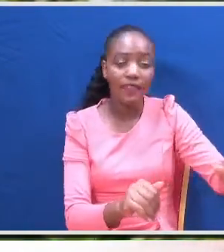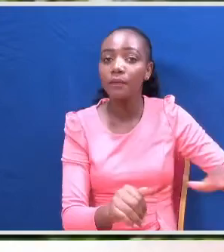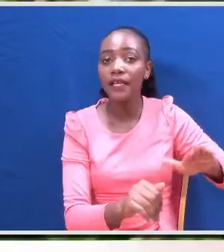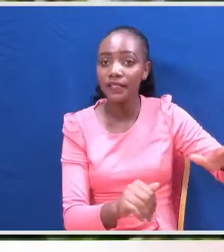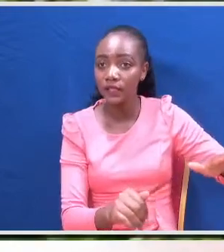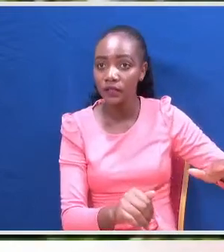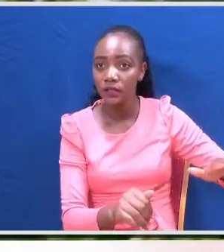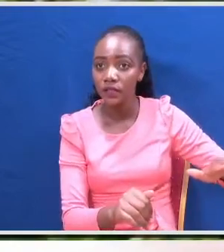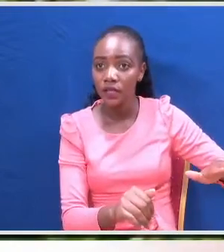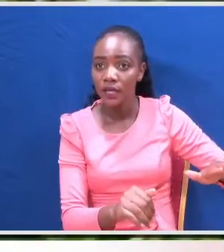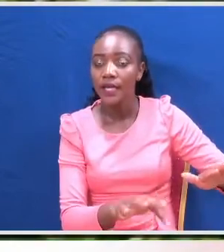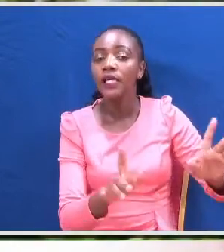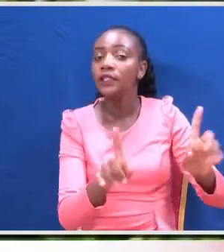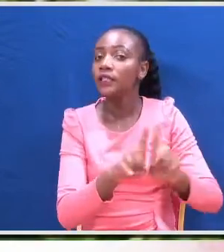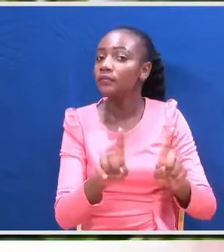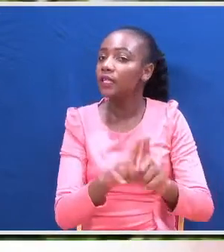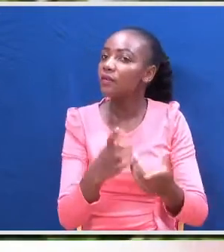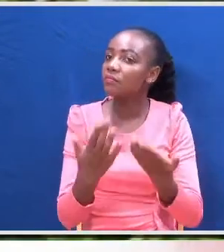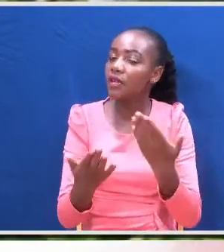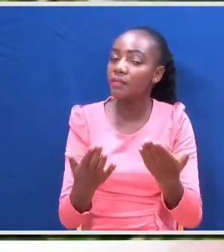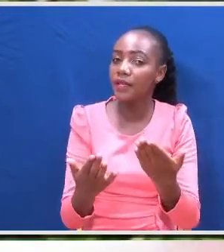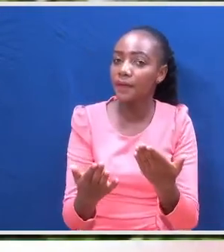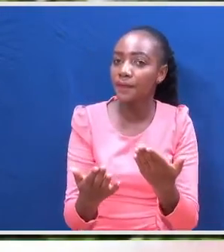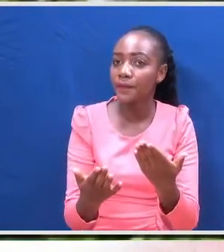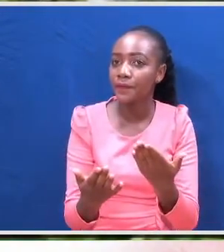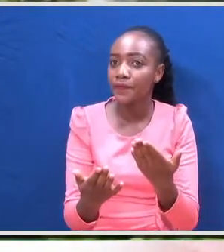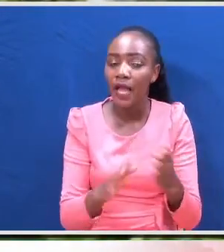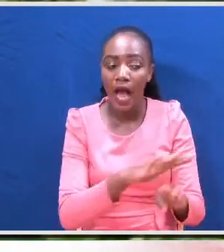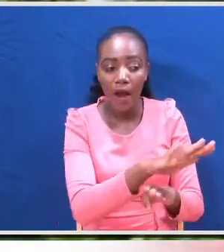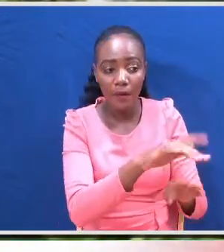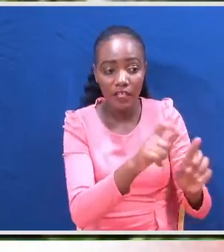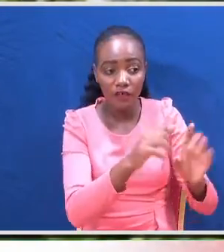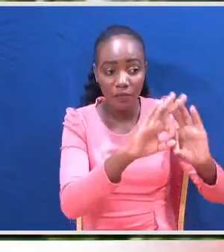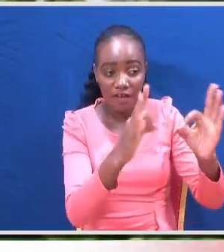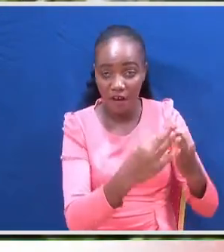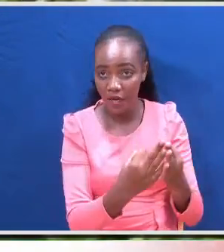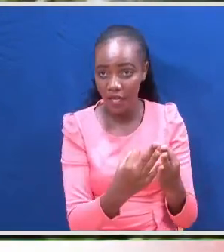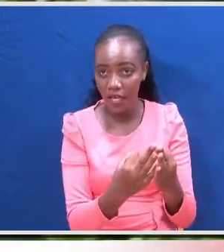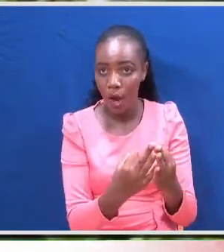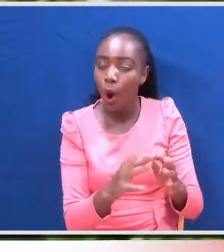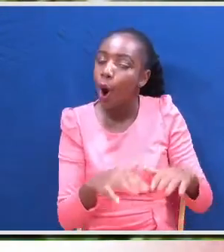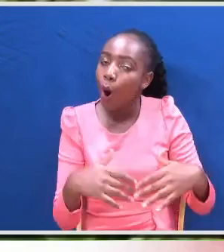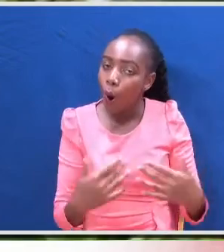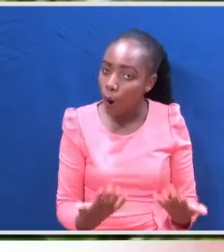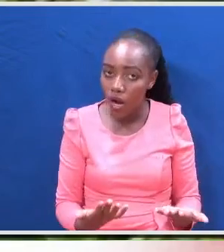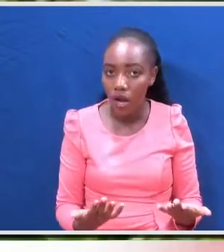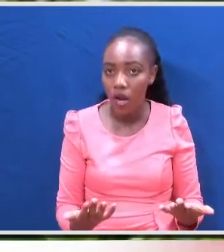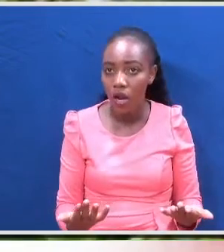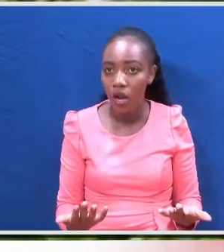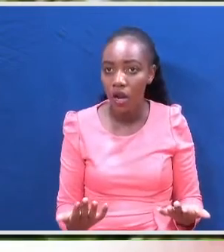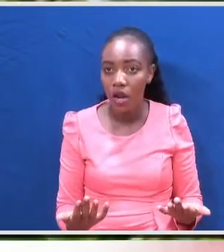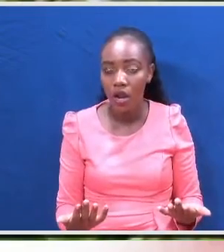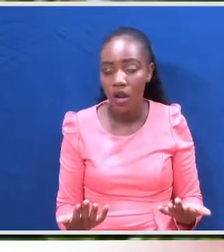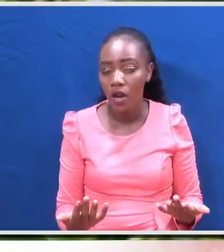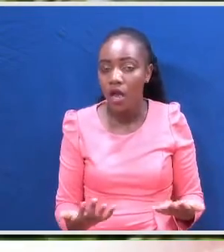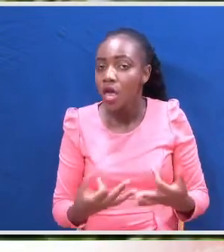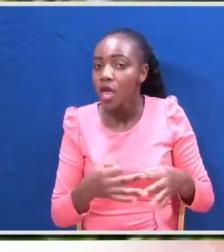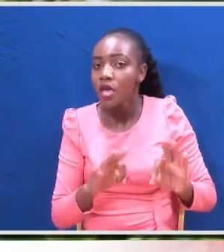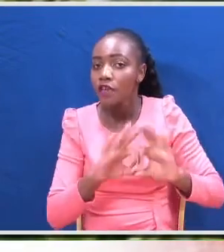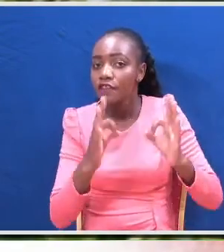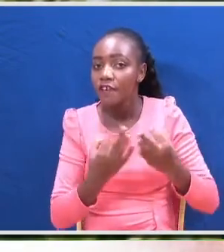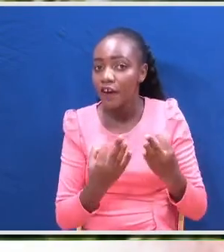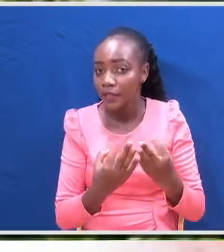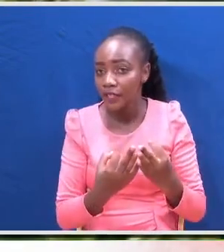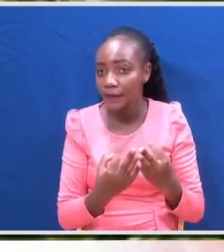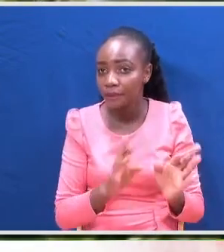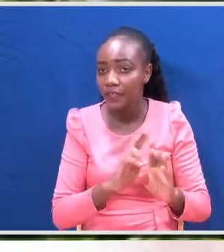place, either to be provided by the family of the deceased, or if the family is not